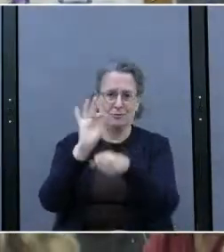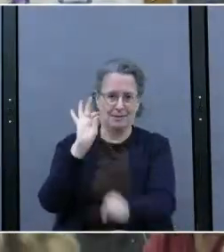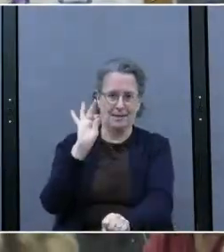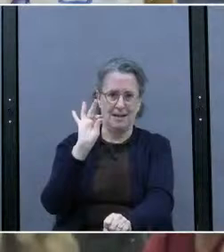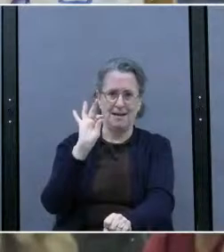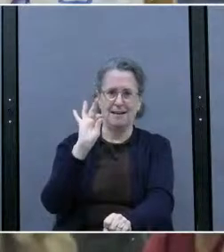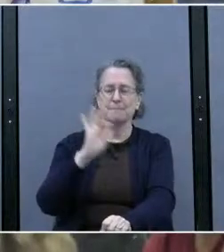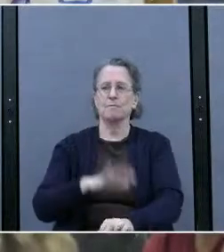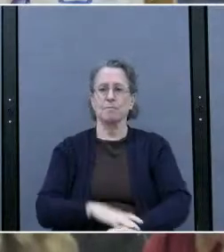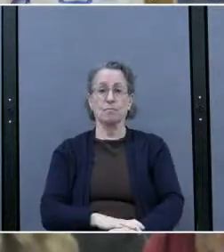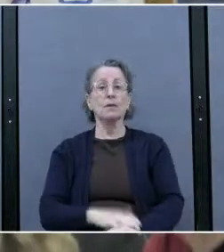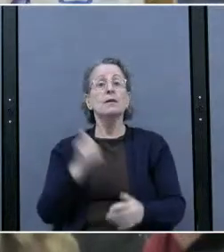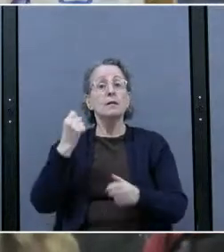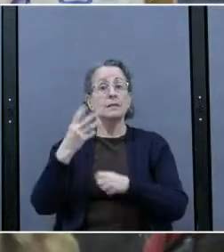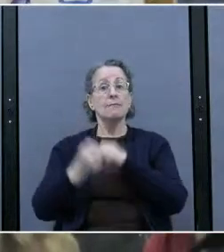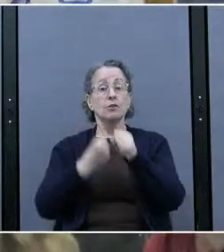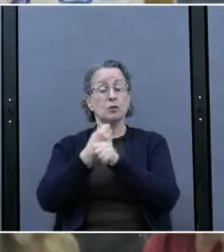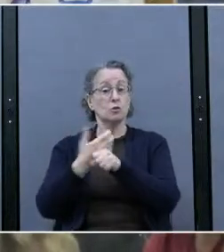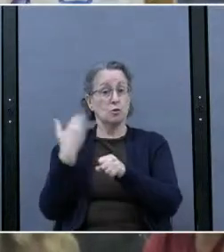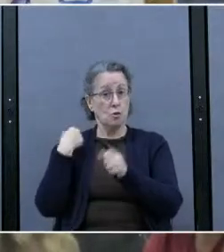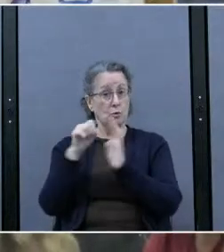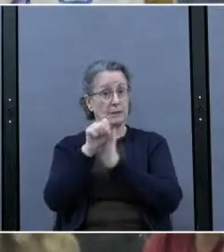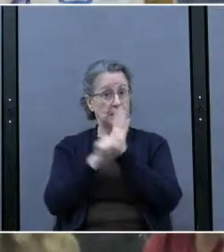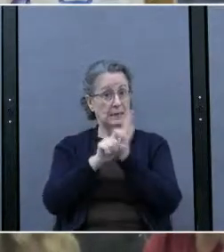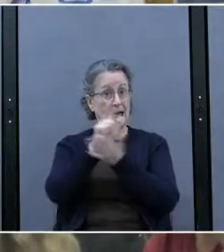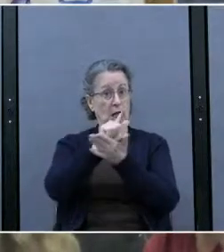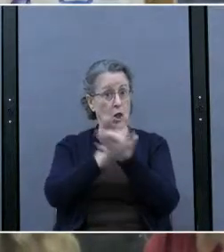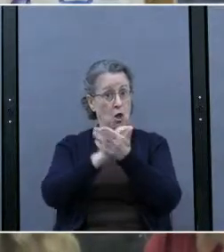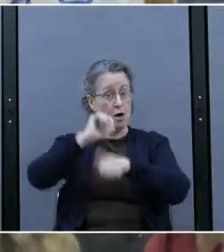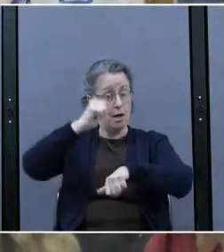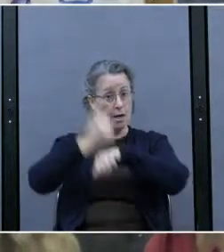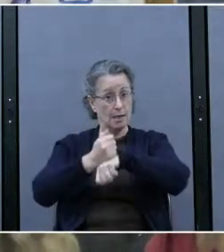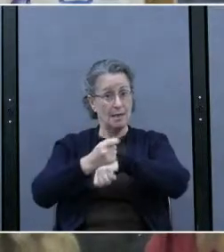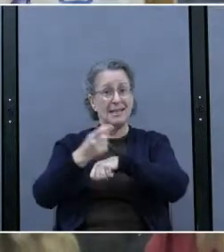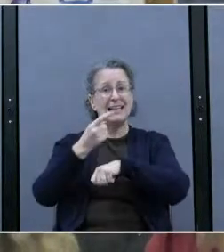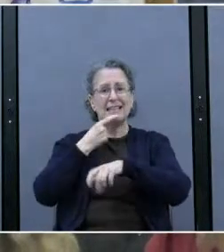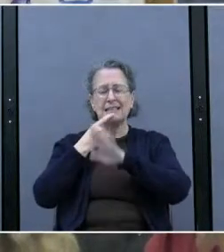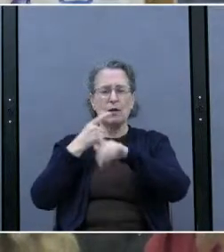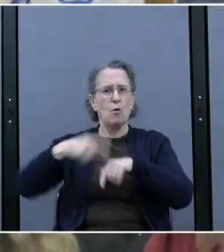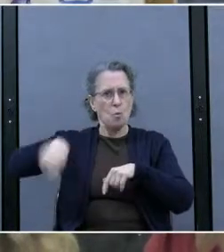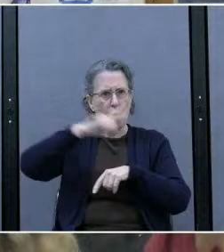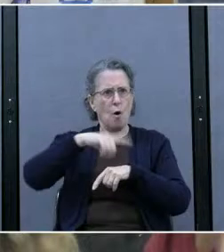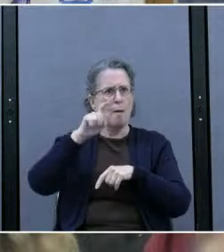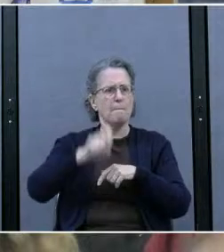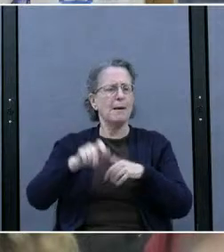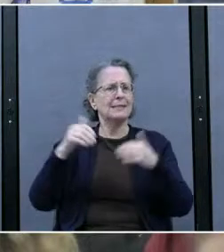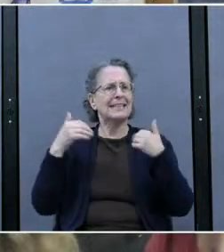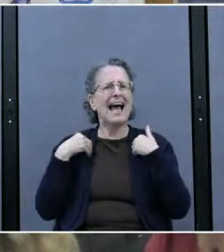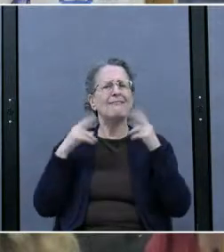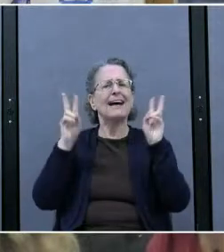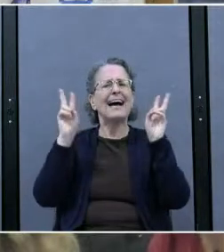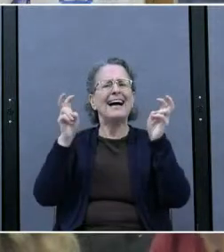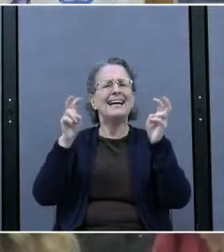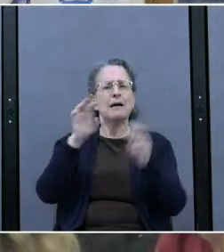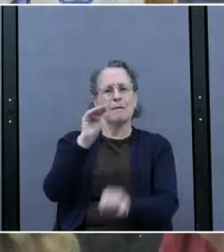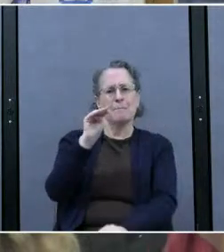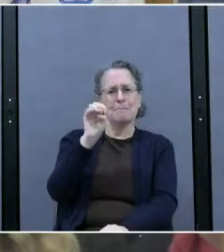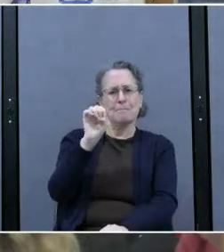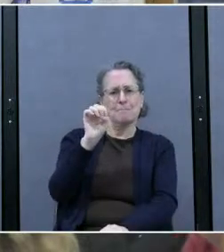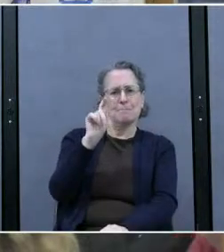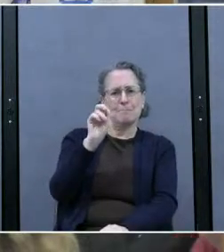state had a law that we all had to have metered trash systems, meaning the more you